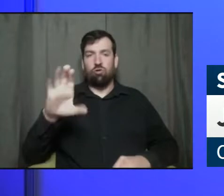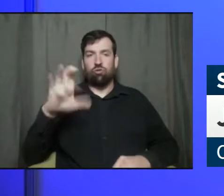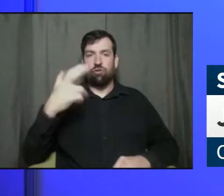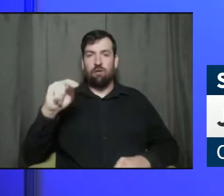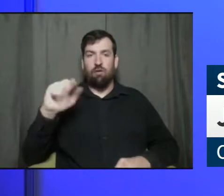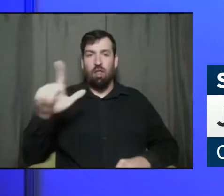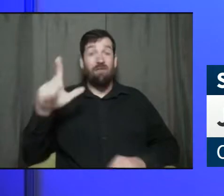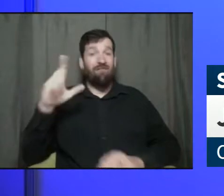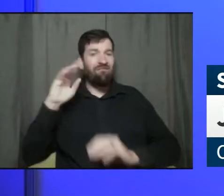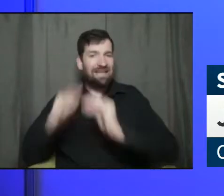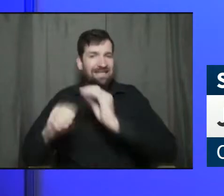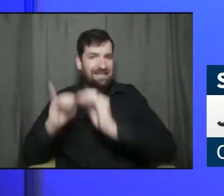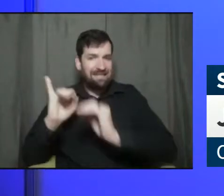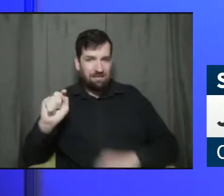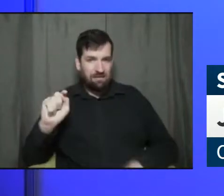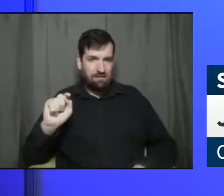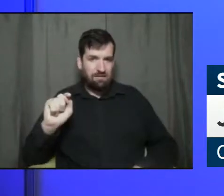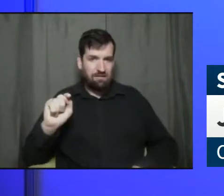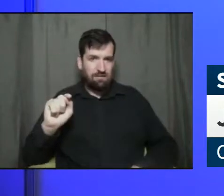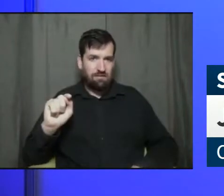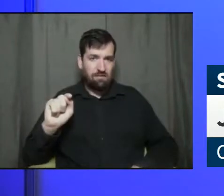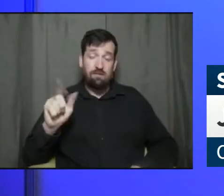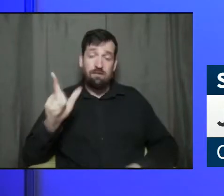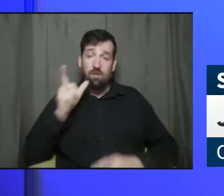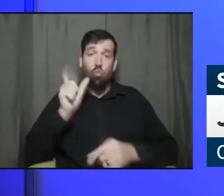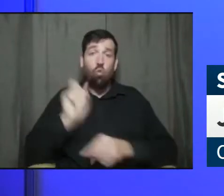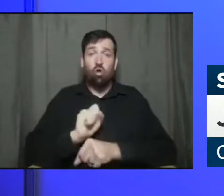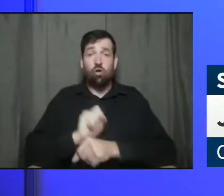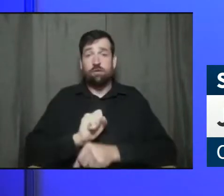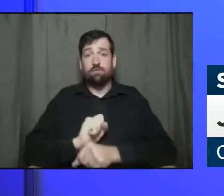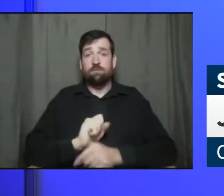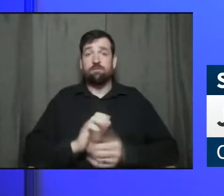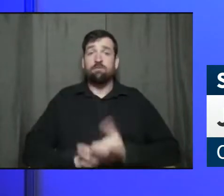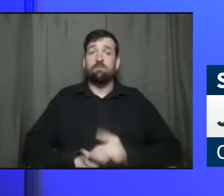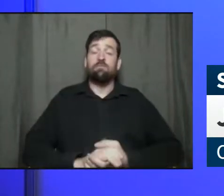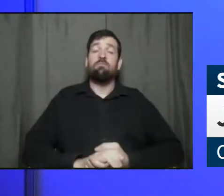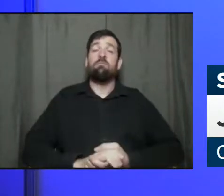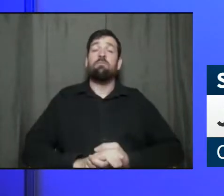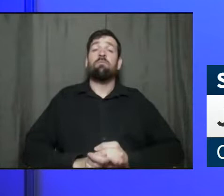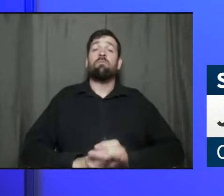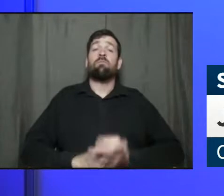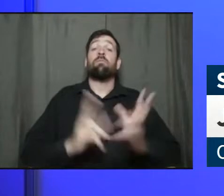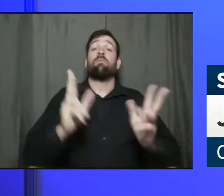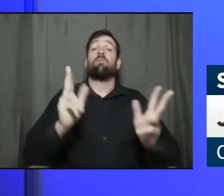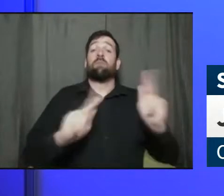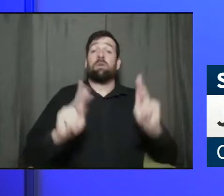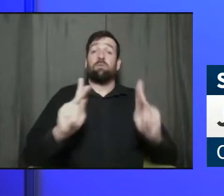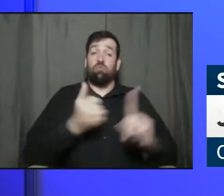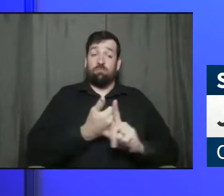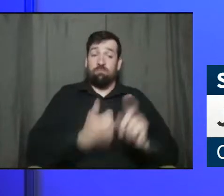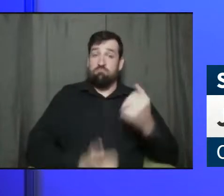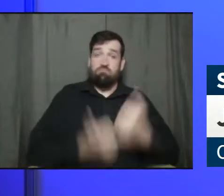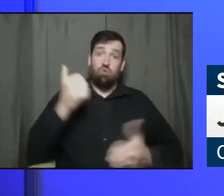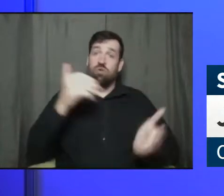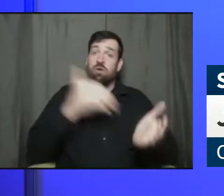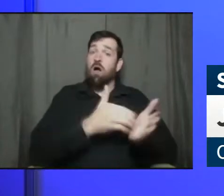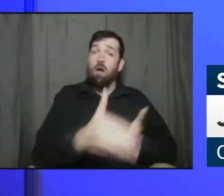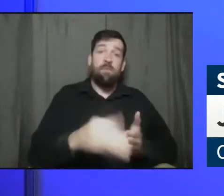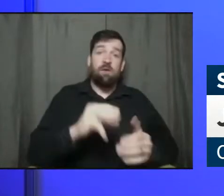channel so that it works. People with the most common mutation, which is the